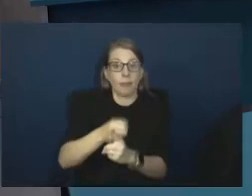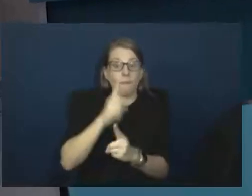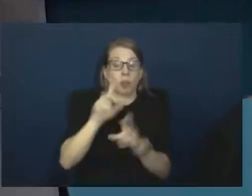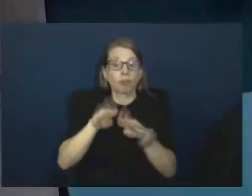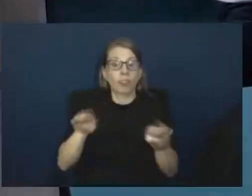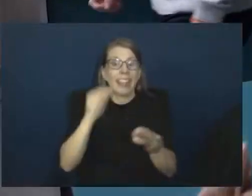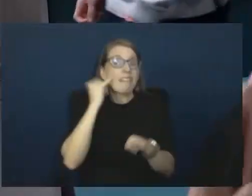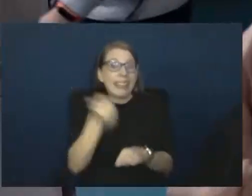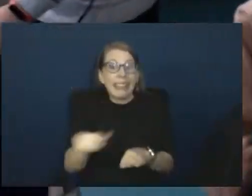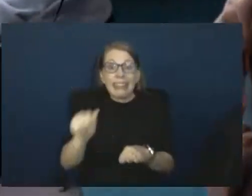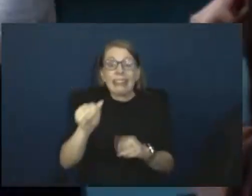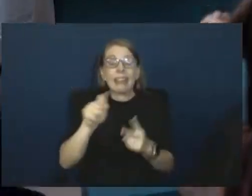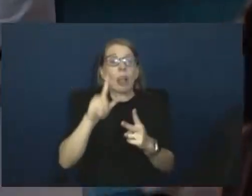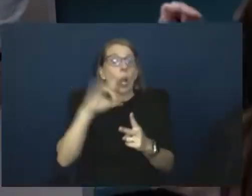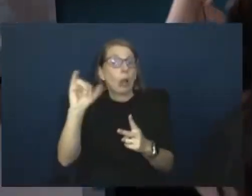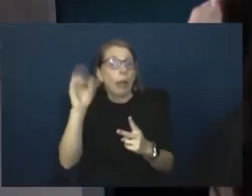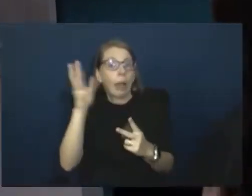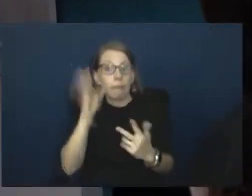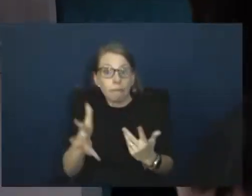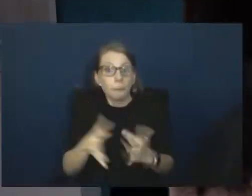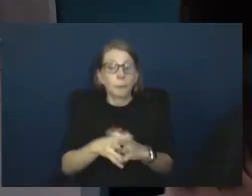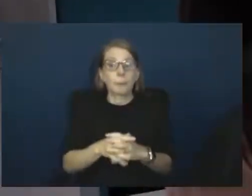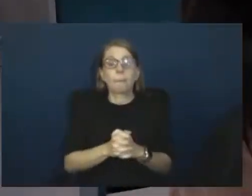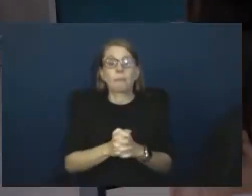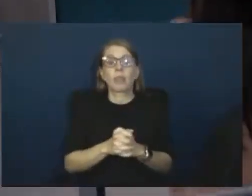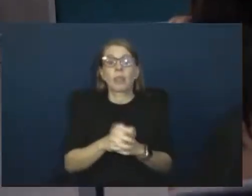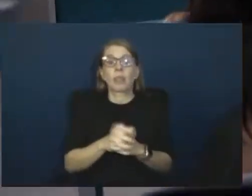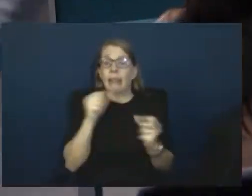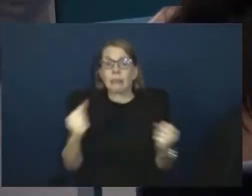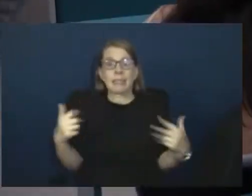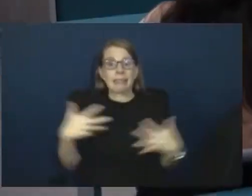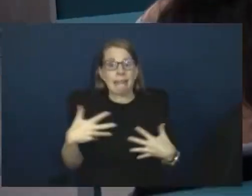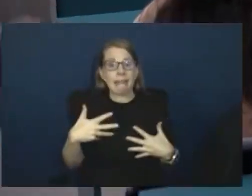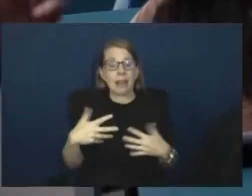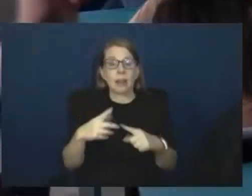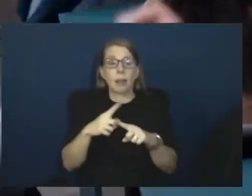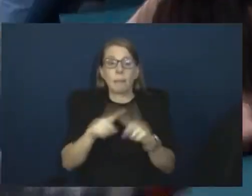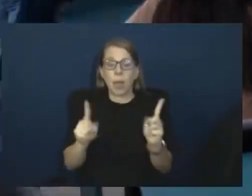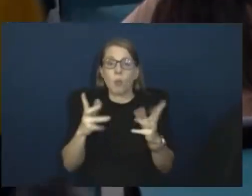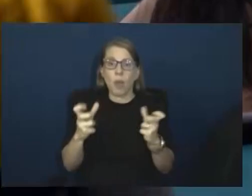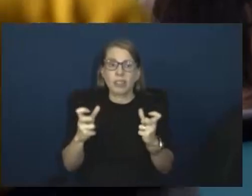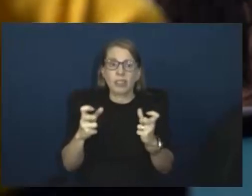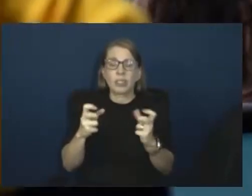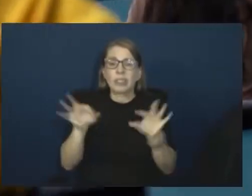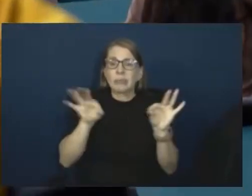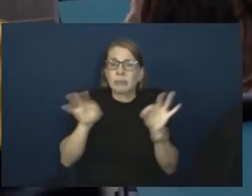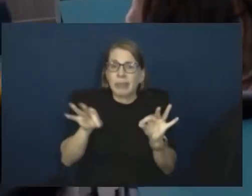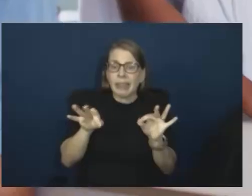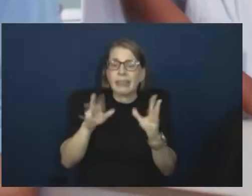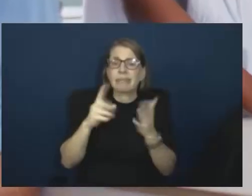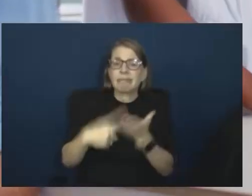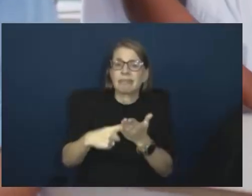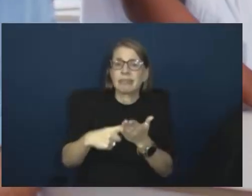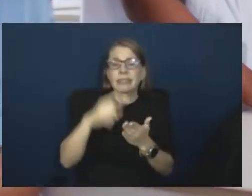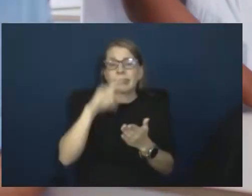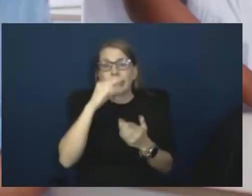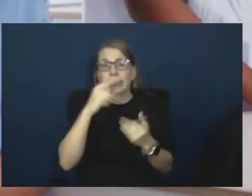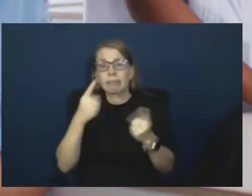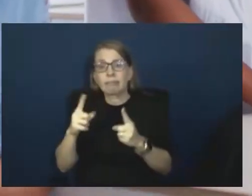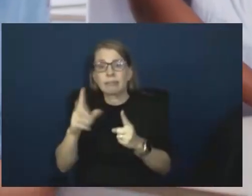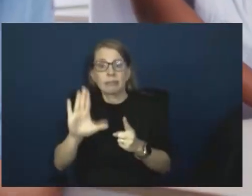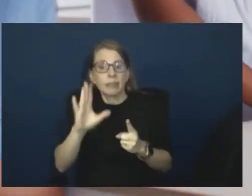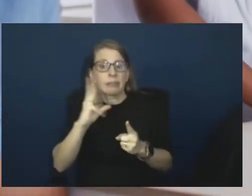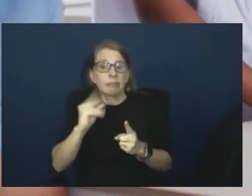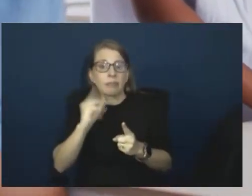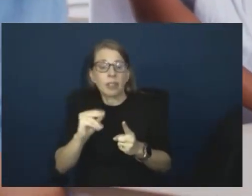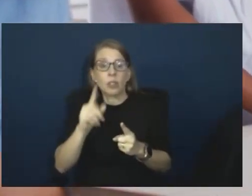that's going to look like. Not to be scary, but we want to kind of explore what's going on with the kiddos. So we're going to talk about that tomorrow starting at 8. So make it a